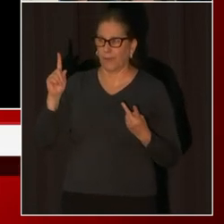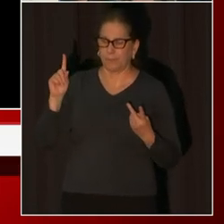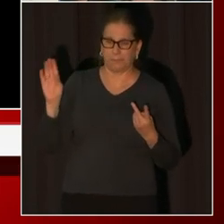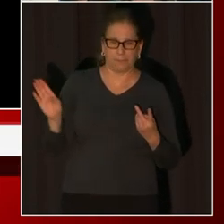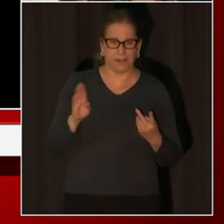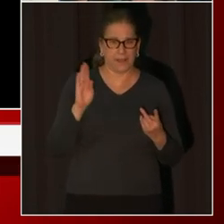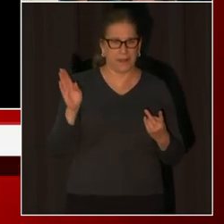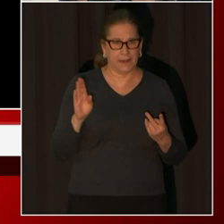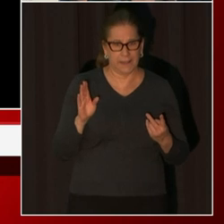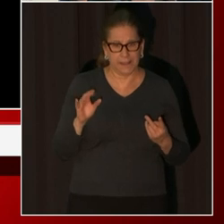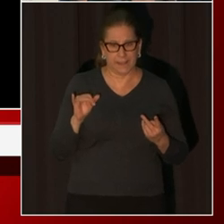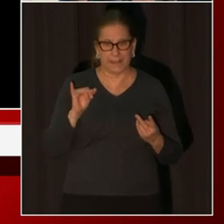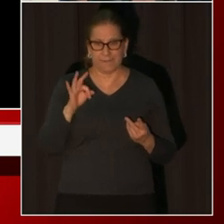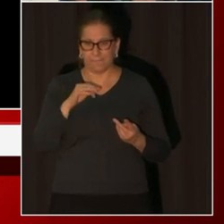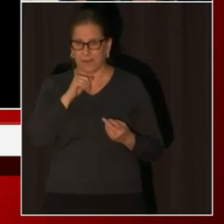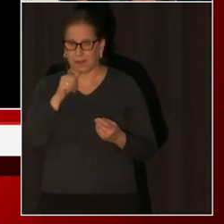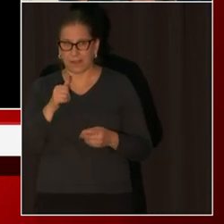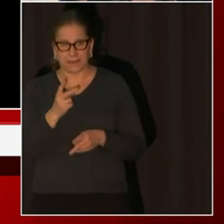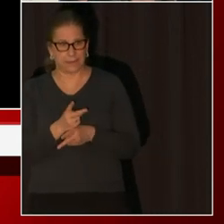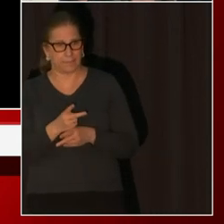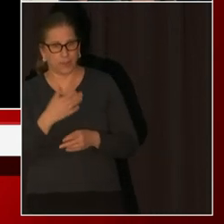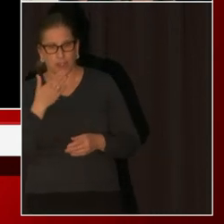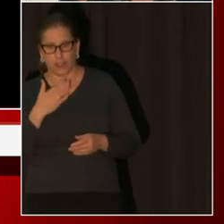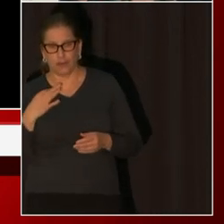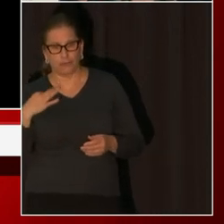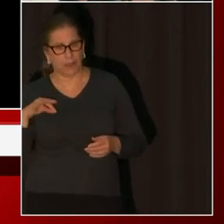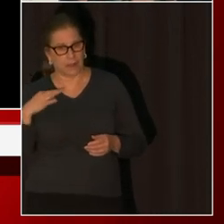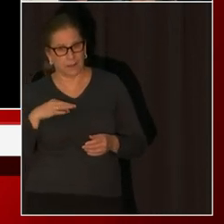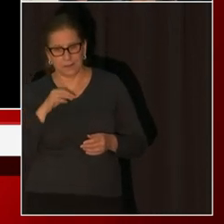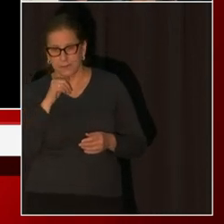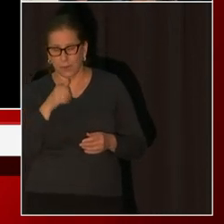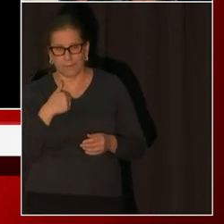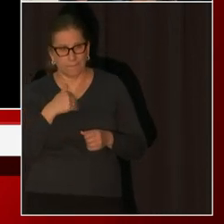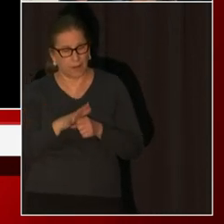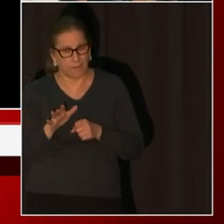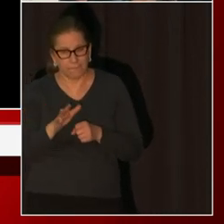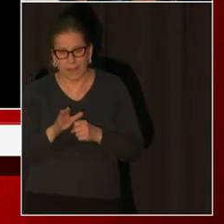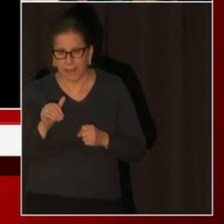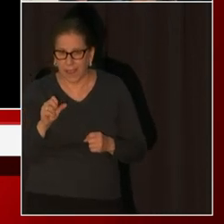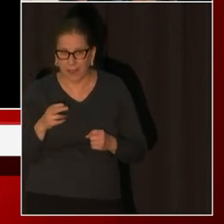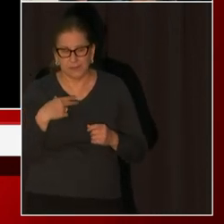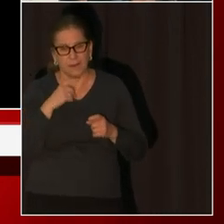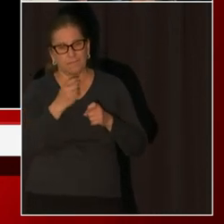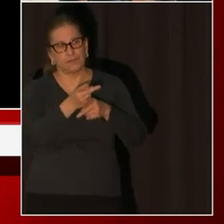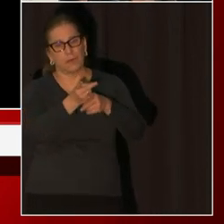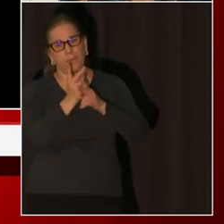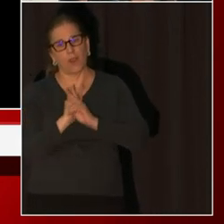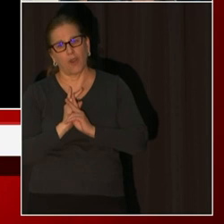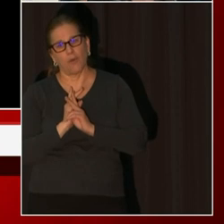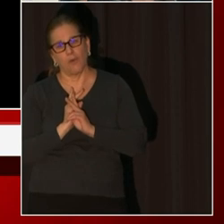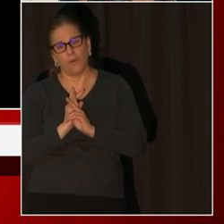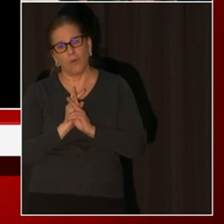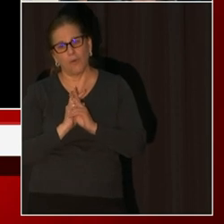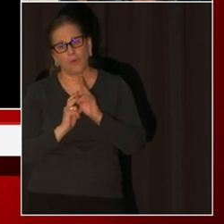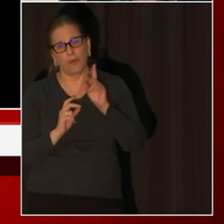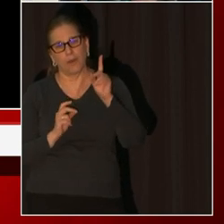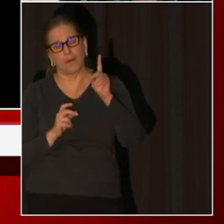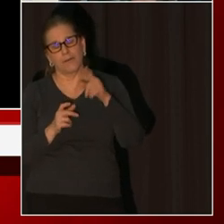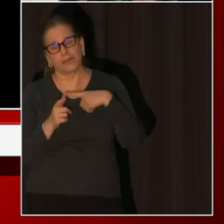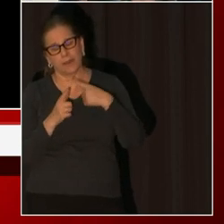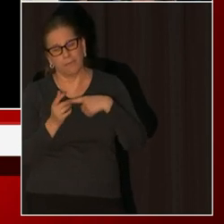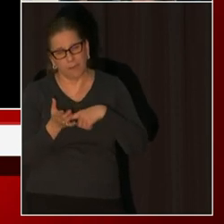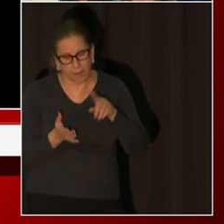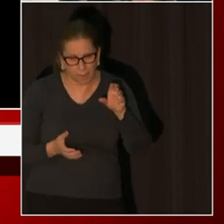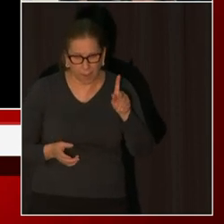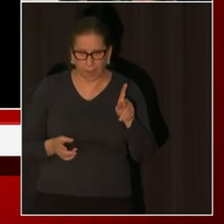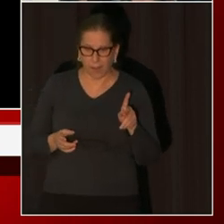credit and we didn't have enough cash, we might have to short-term borrow. And then when you borrow short-term, you have to pay it back. So we literally have a